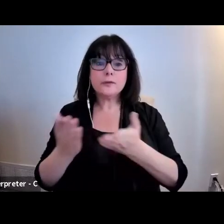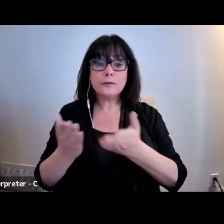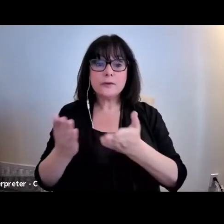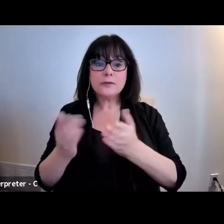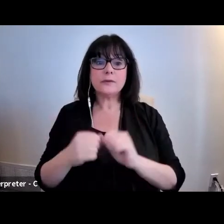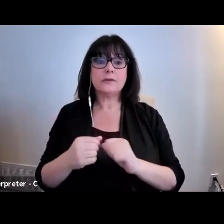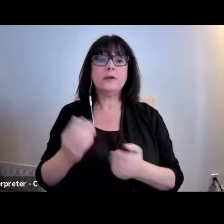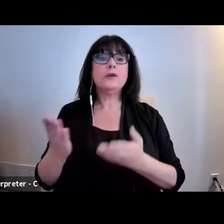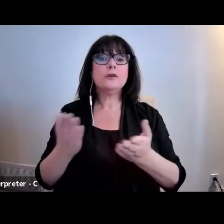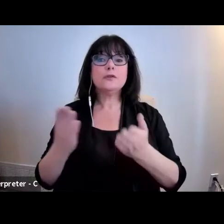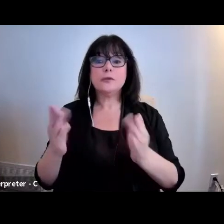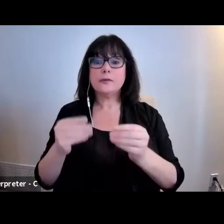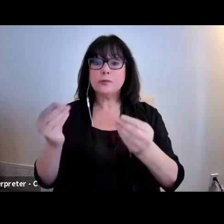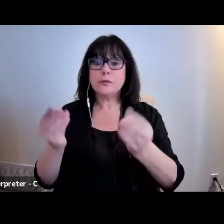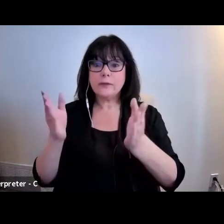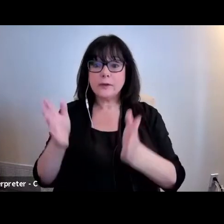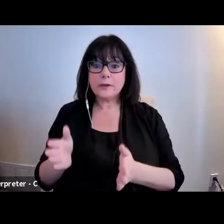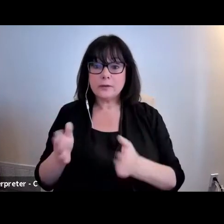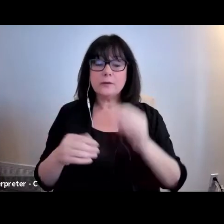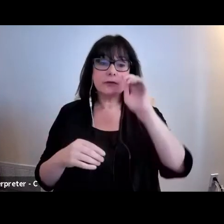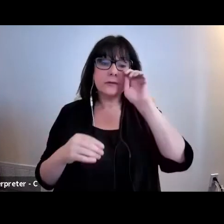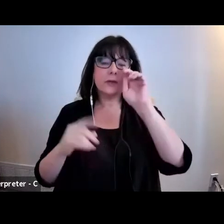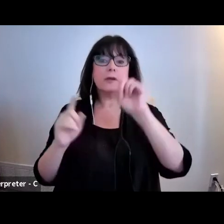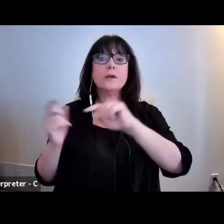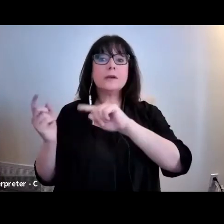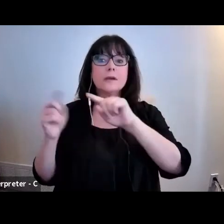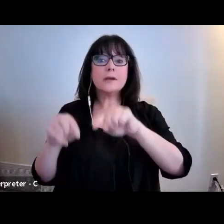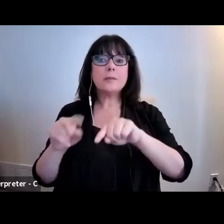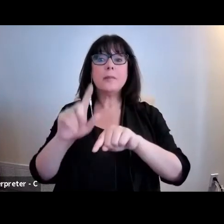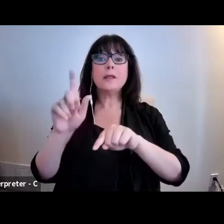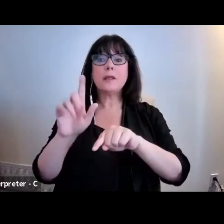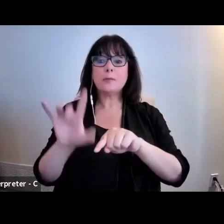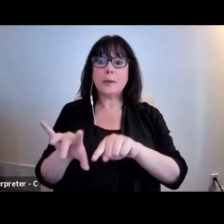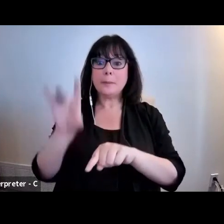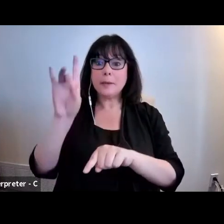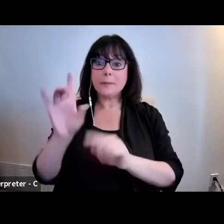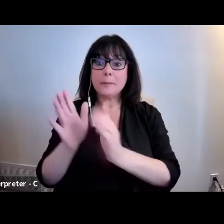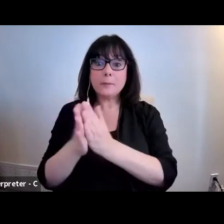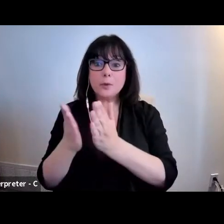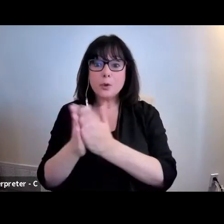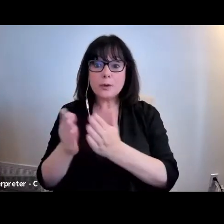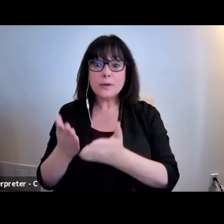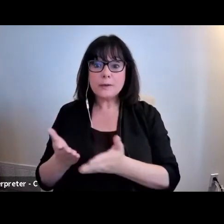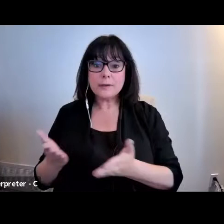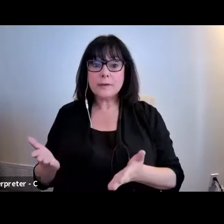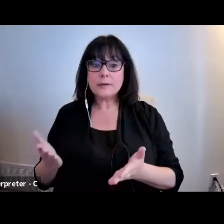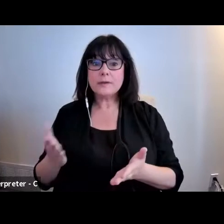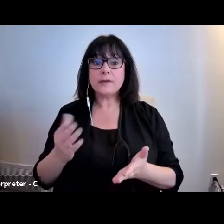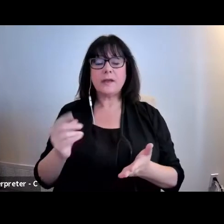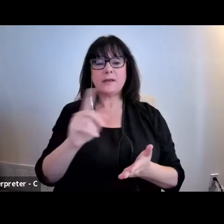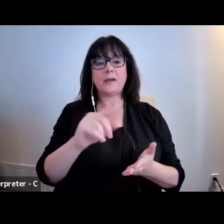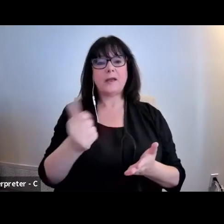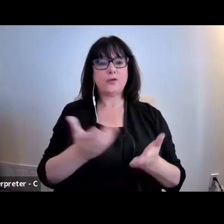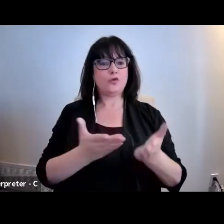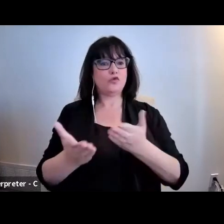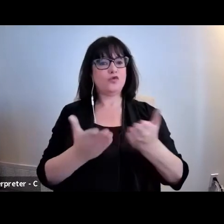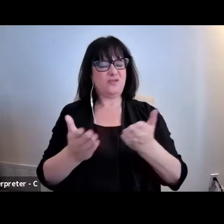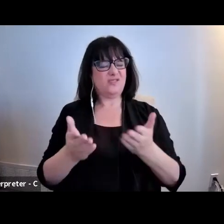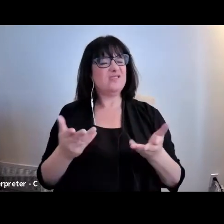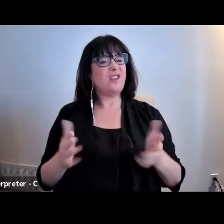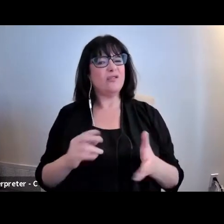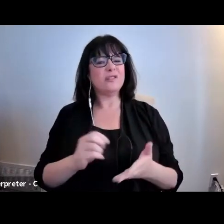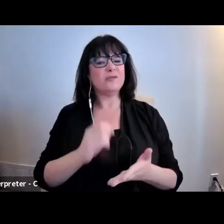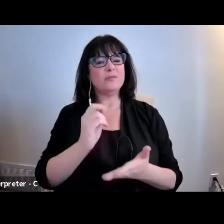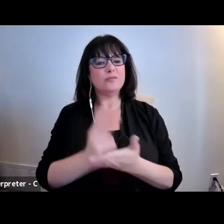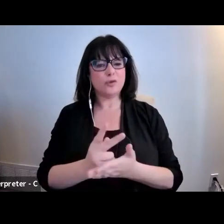for curbside pickup, faculty and staff providing designated on-campus services. We know